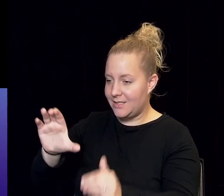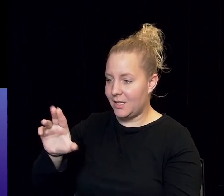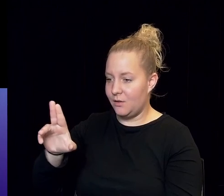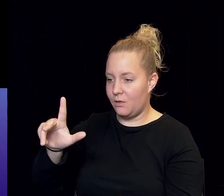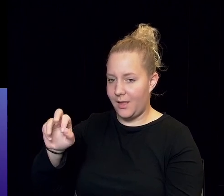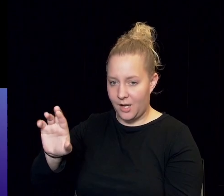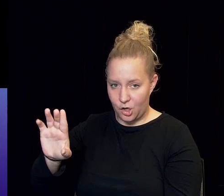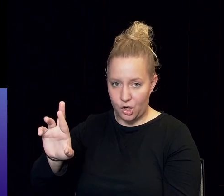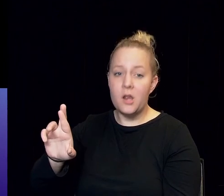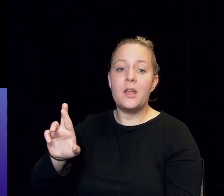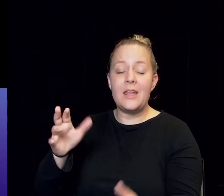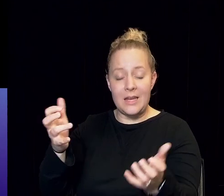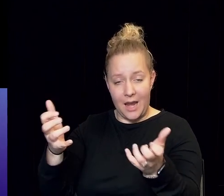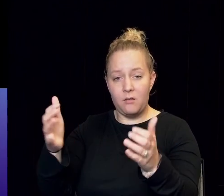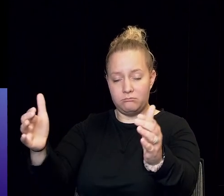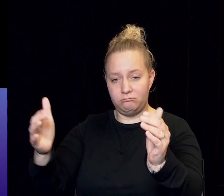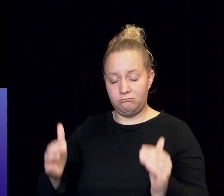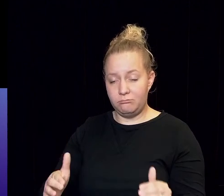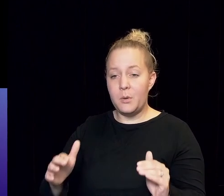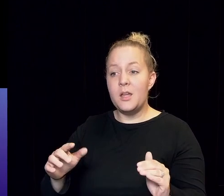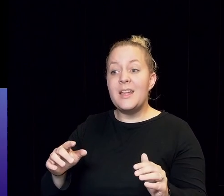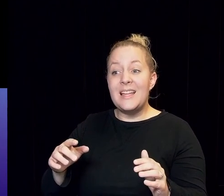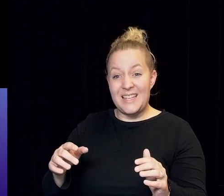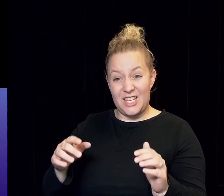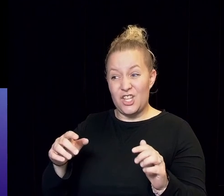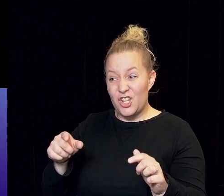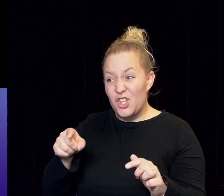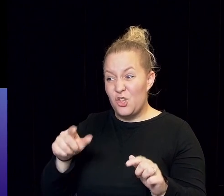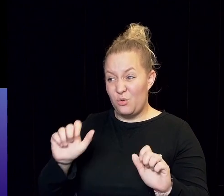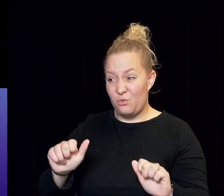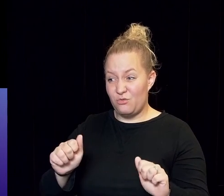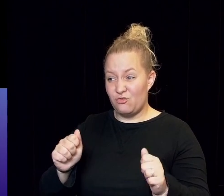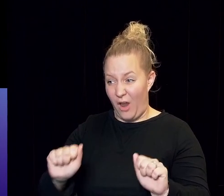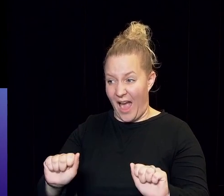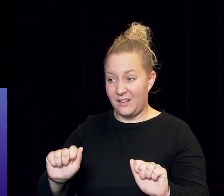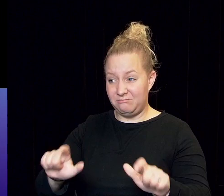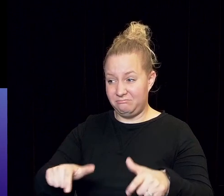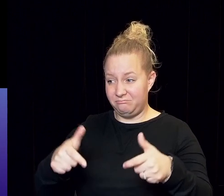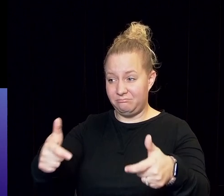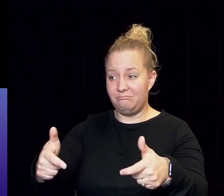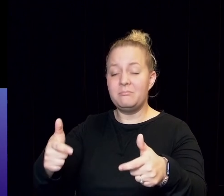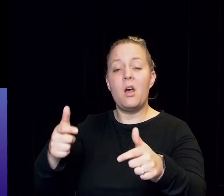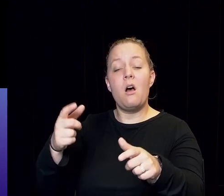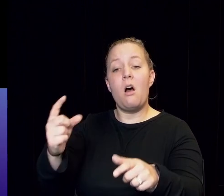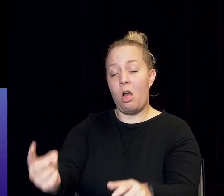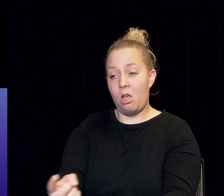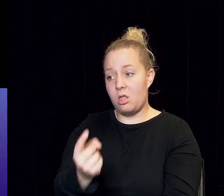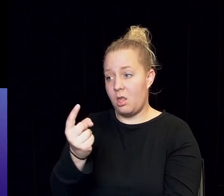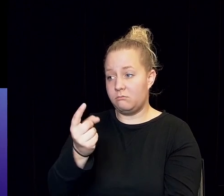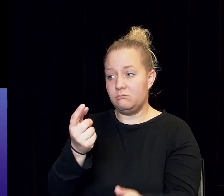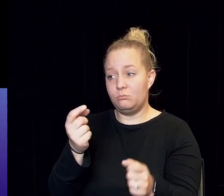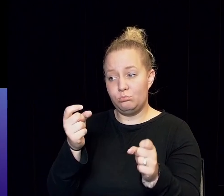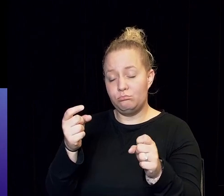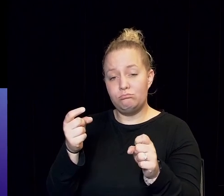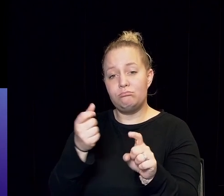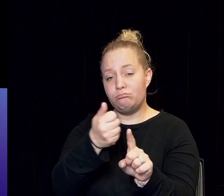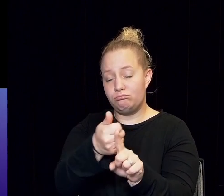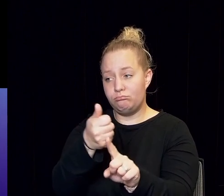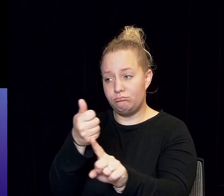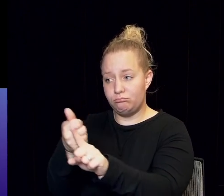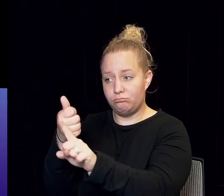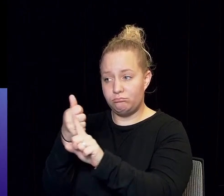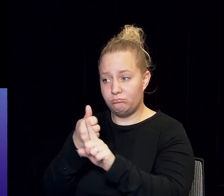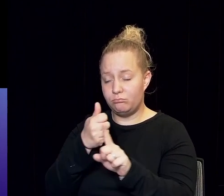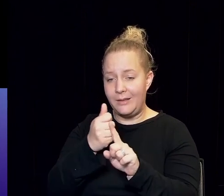that brings us to your next set of you tries. So these are going to be completely on your own. And